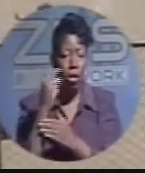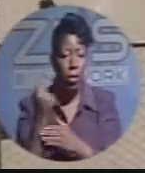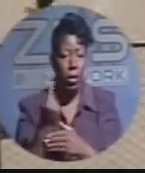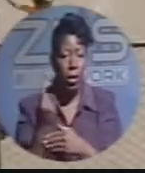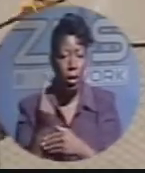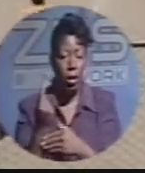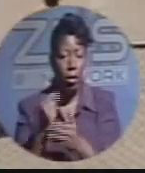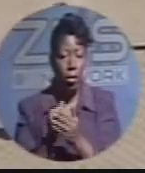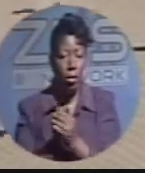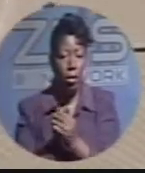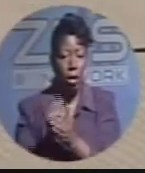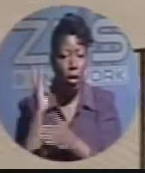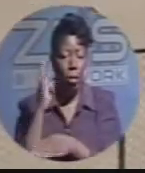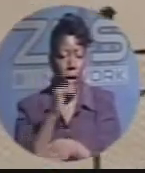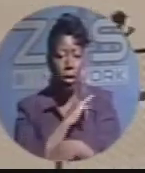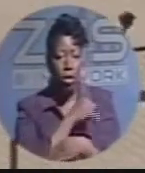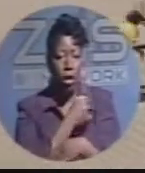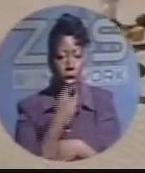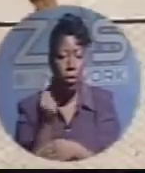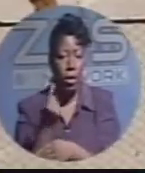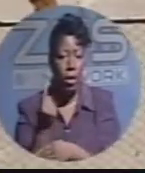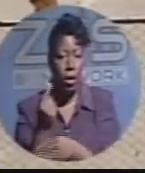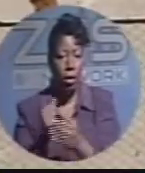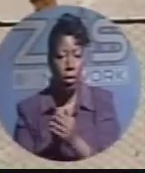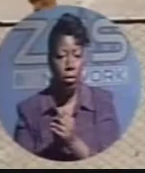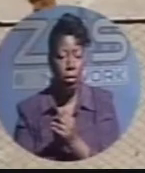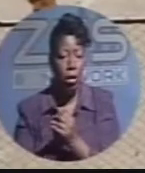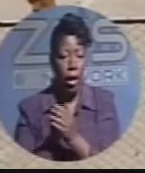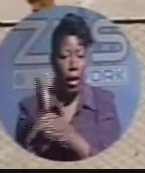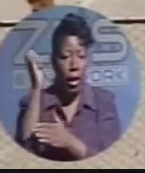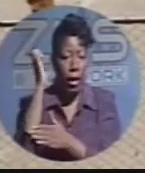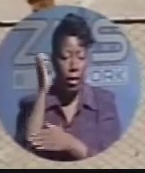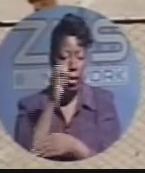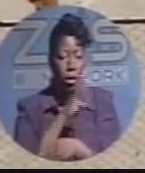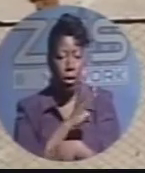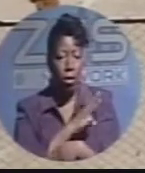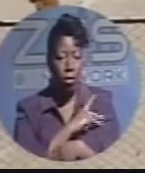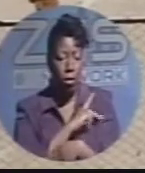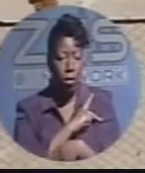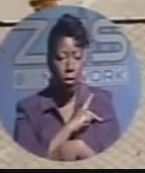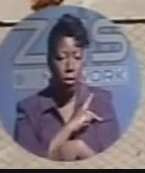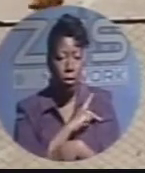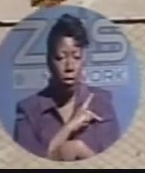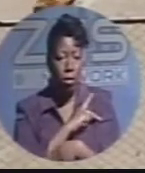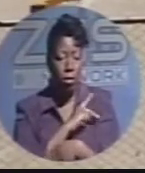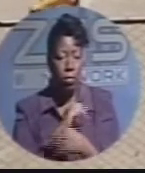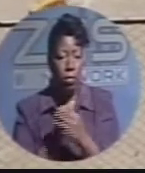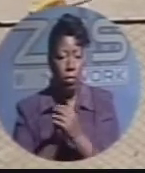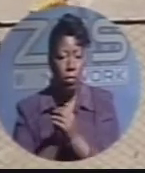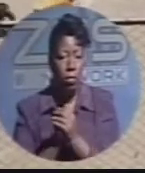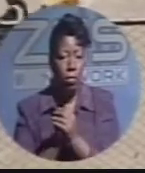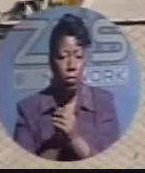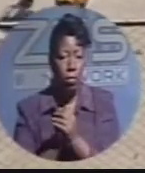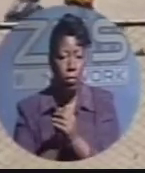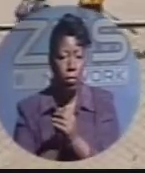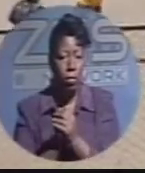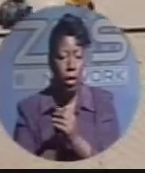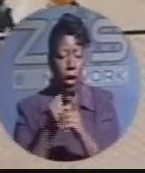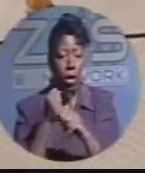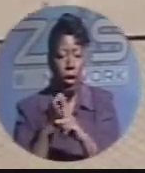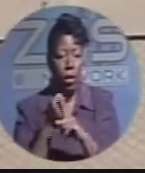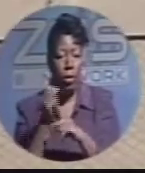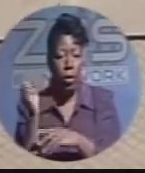single. Wayne Johnson with a single. Edney Bethel pinch hitting for Martin Burrows Jr. He got hit by a